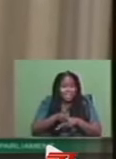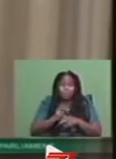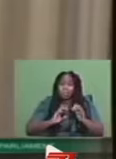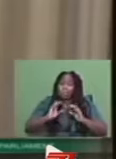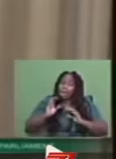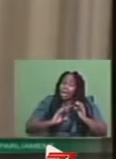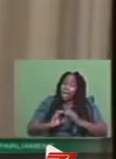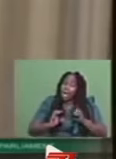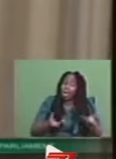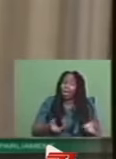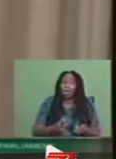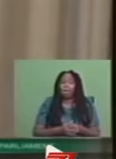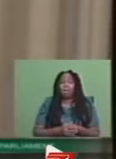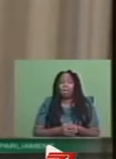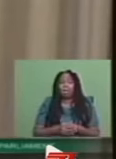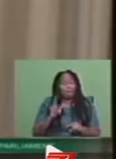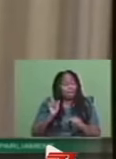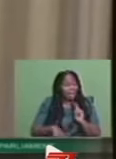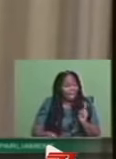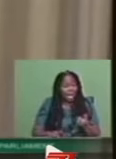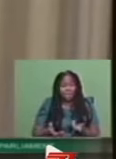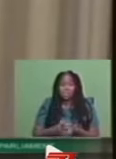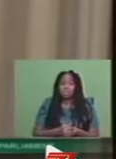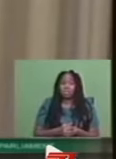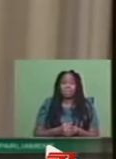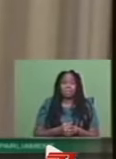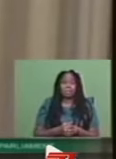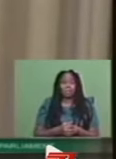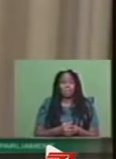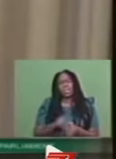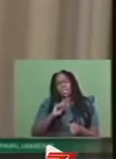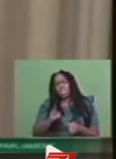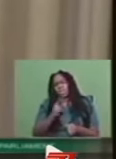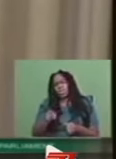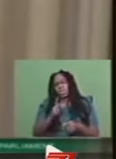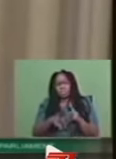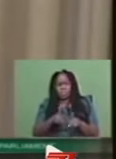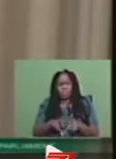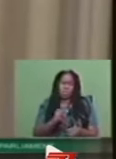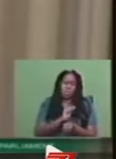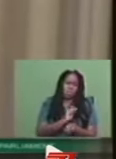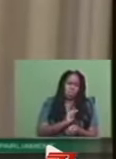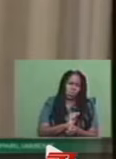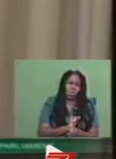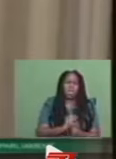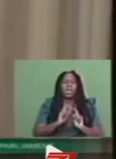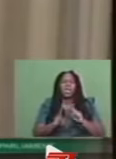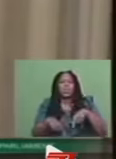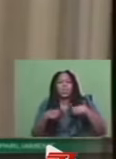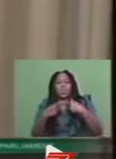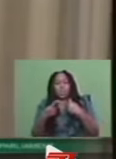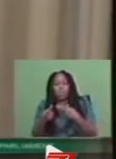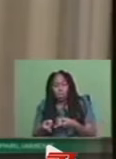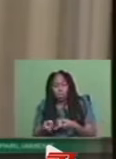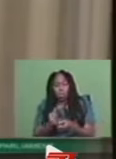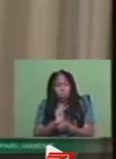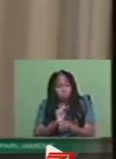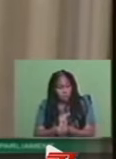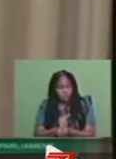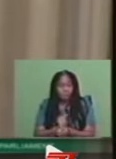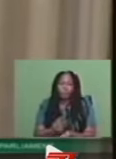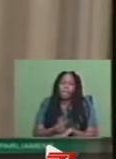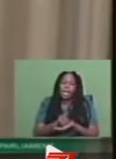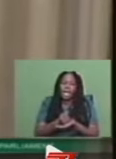There are thousands of persons in addition employed in the sector. Think of people like mechanics, workers in body and detailing